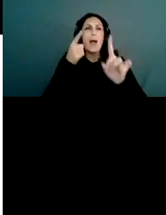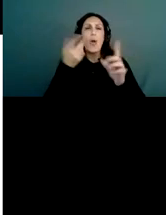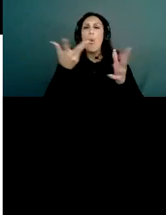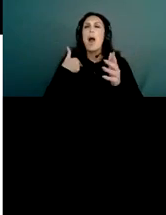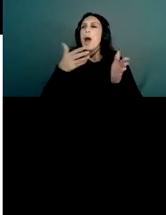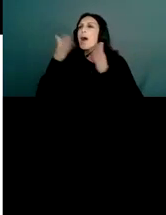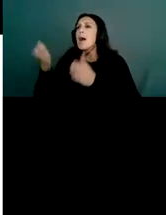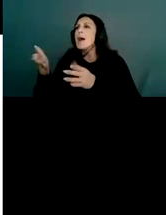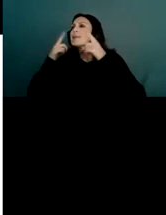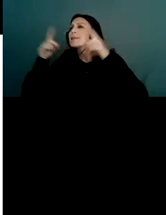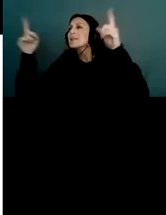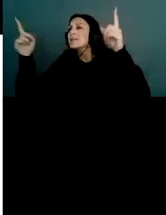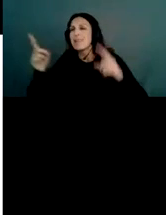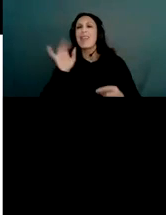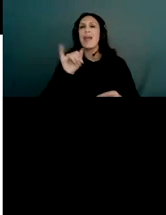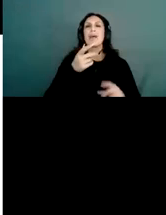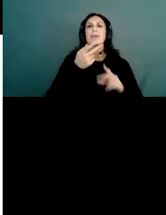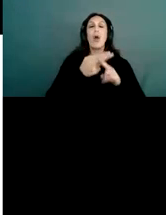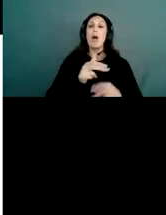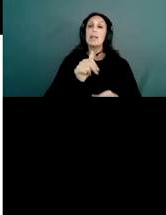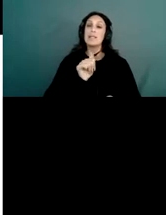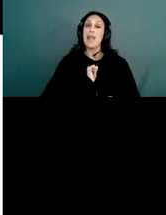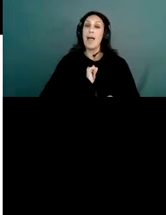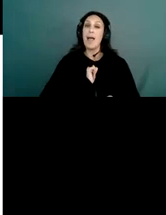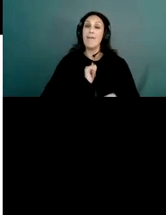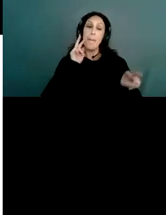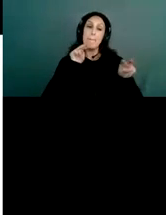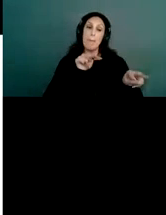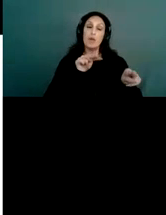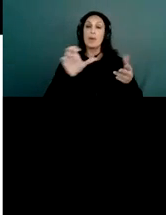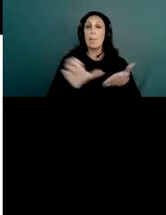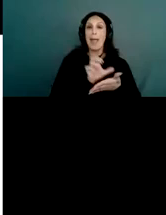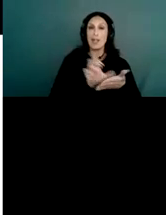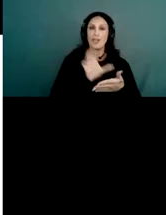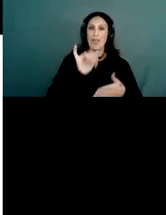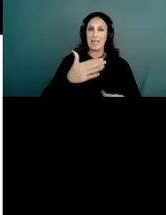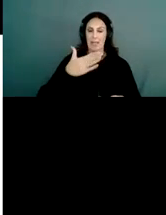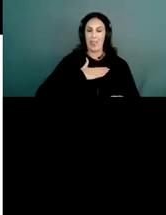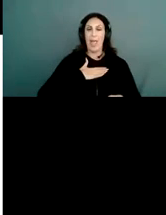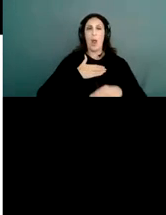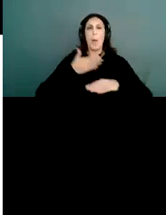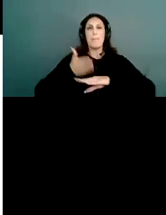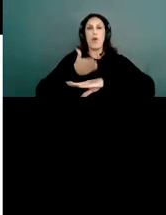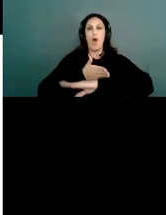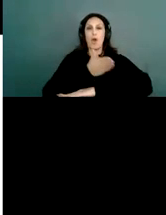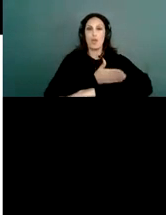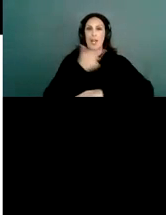where students can see their goals and their progress. This is what this progress page looks